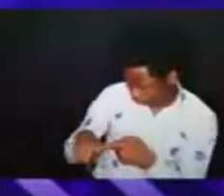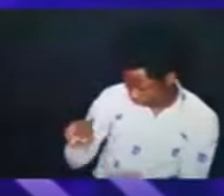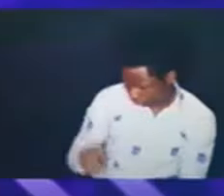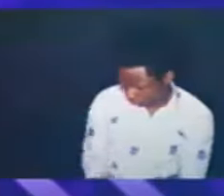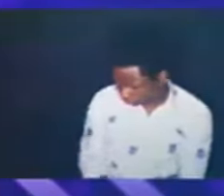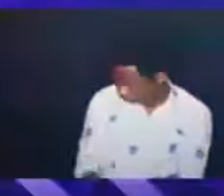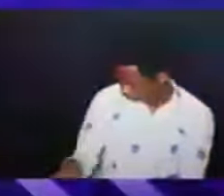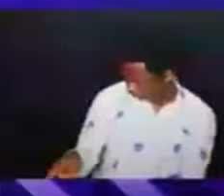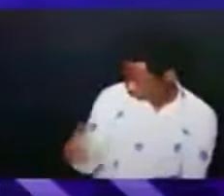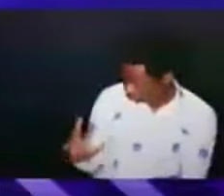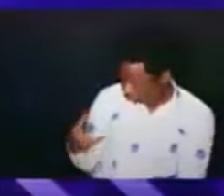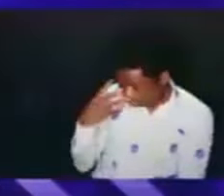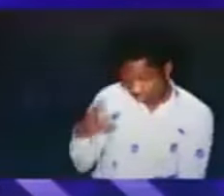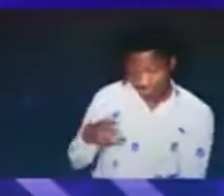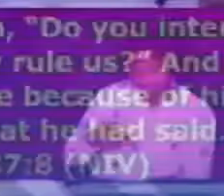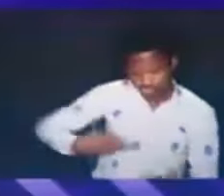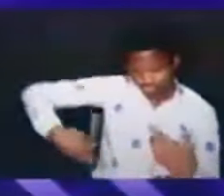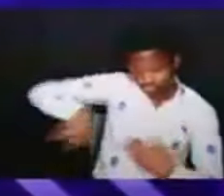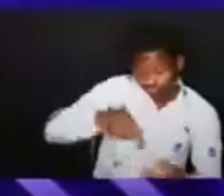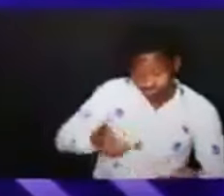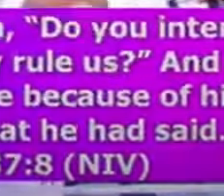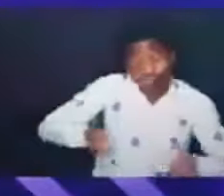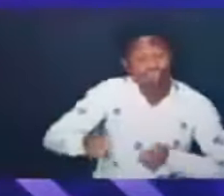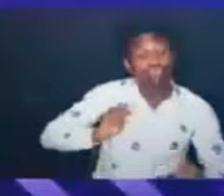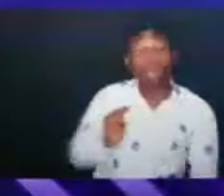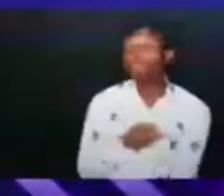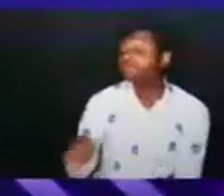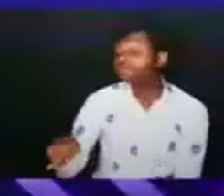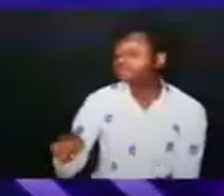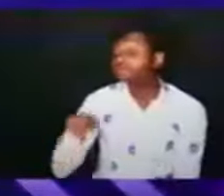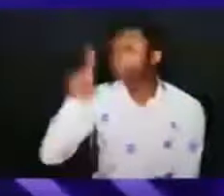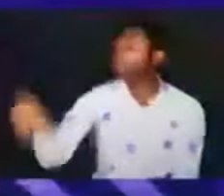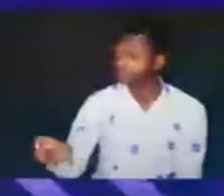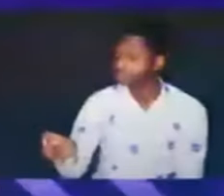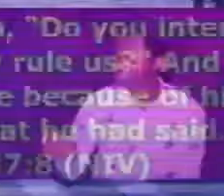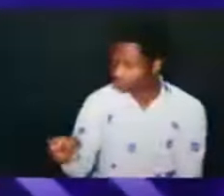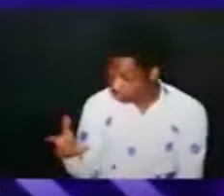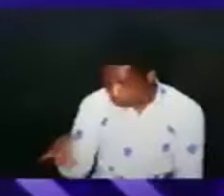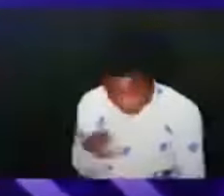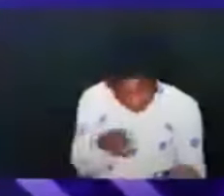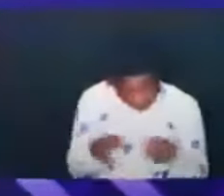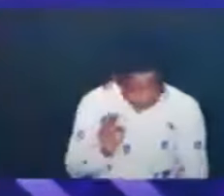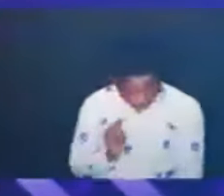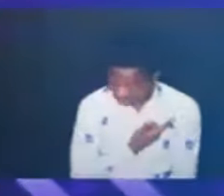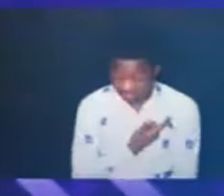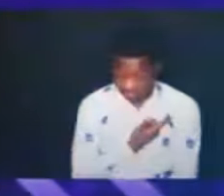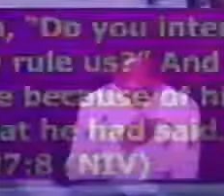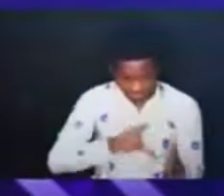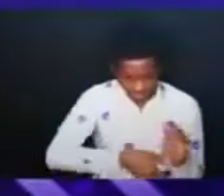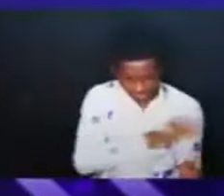you intend to reign over us? Will you actually rule us? And they hated